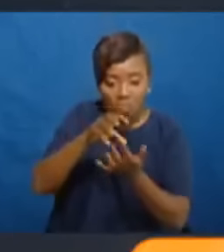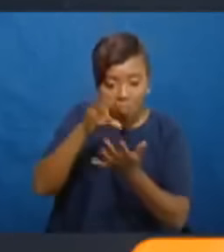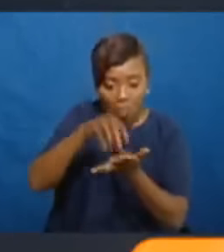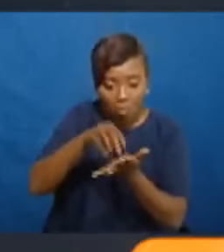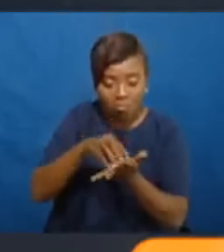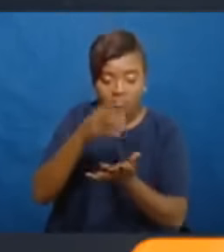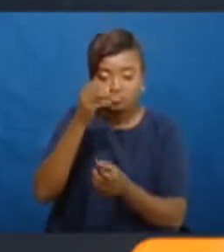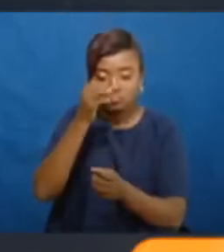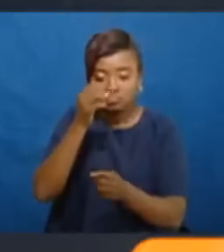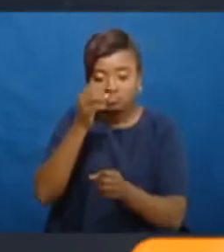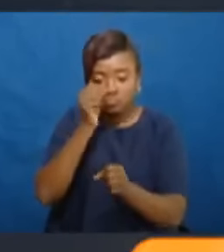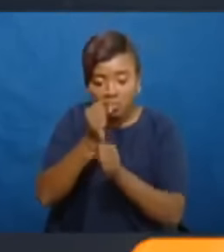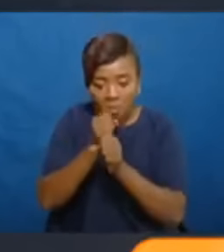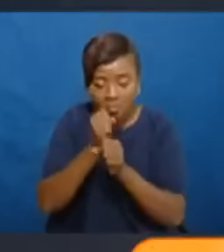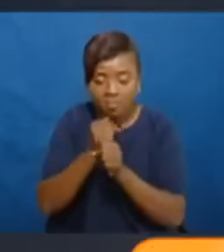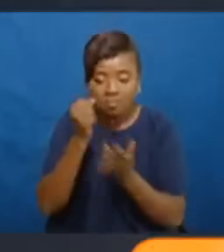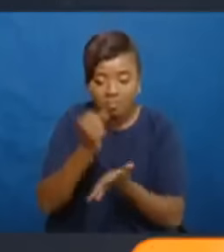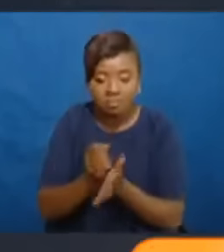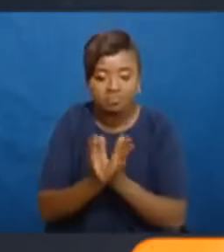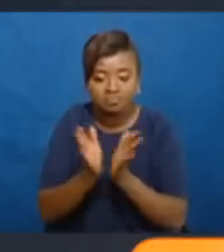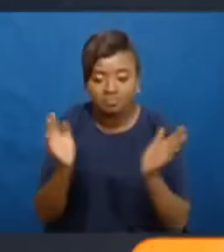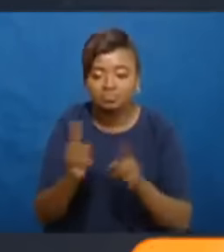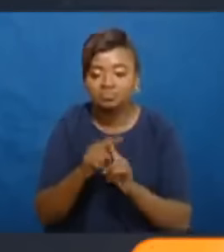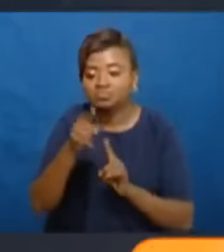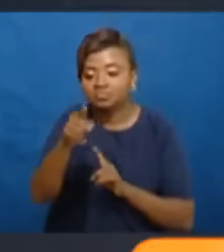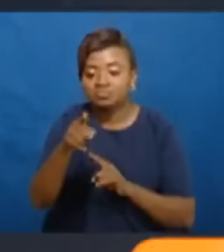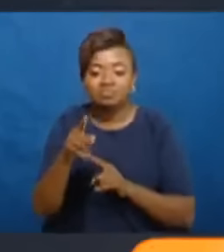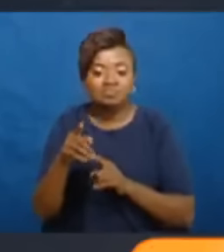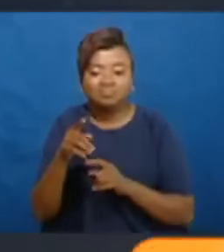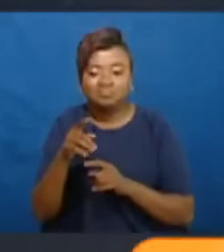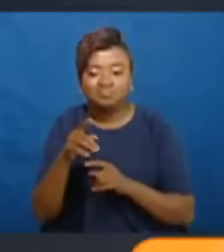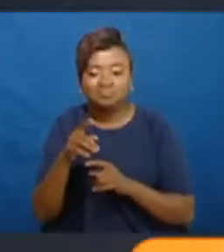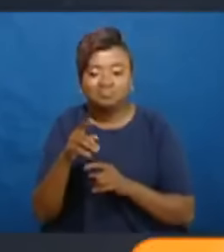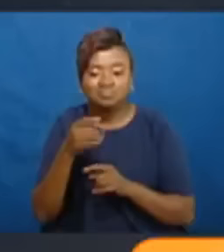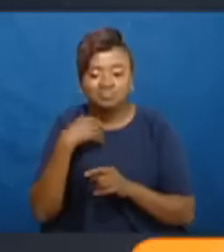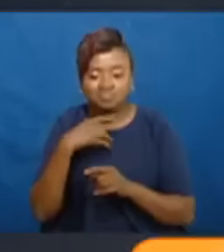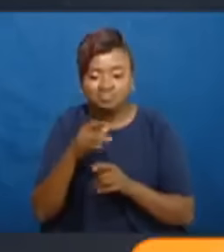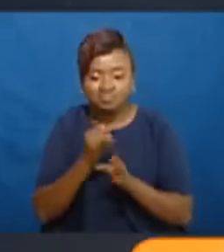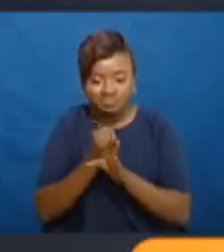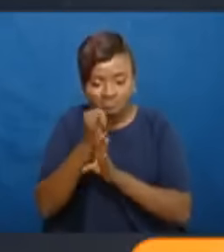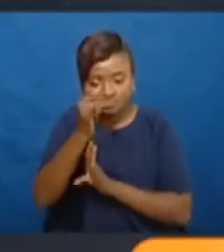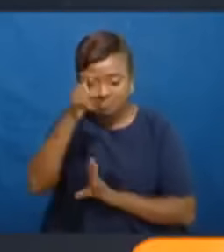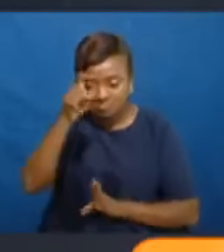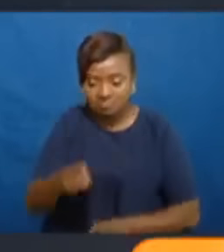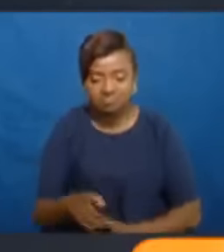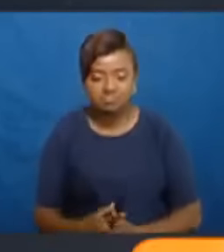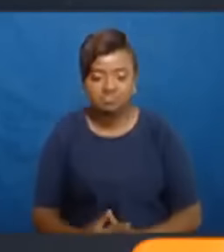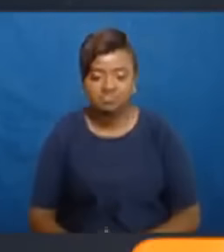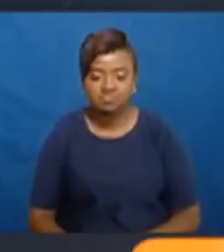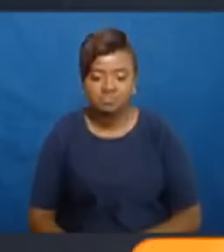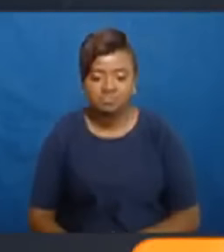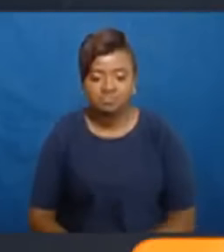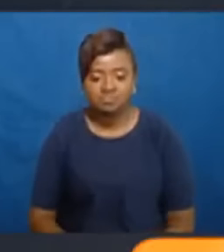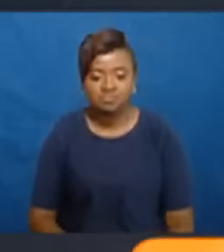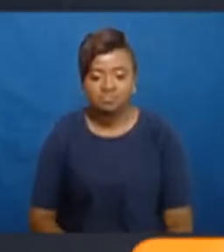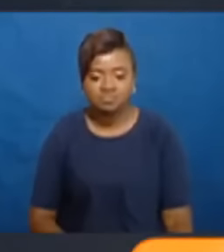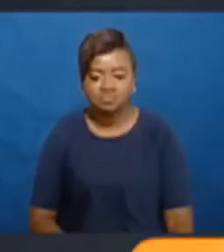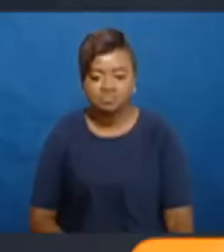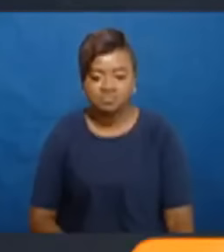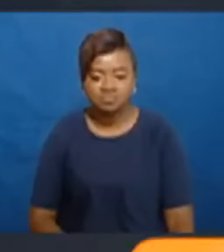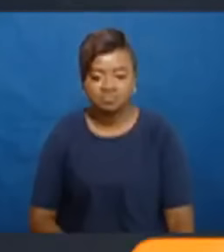rape suspect and still be a holder of a high office such as cabinet secretary.